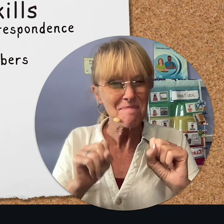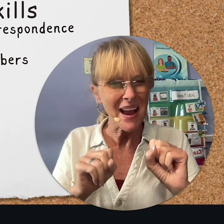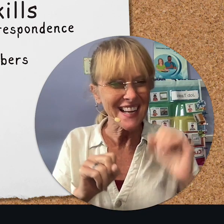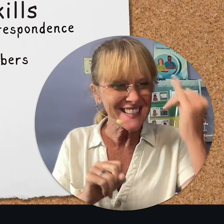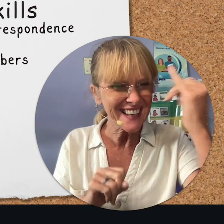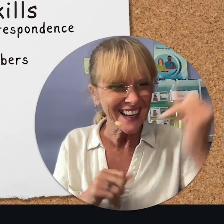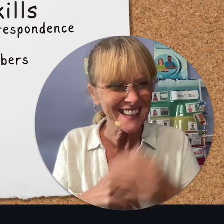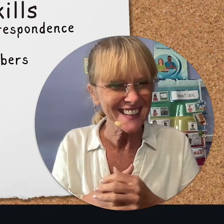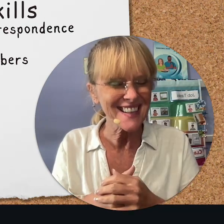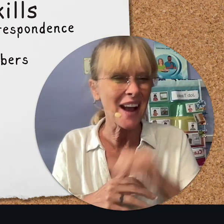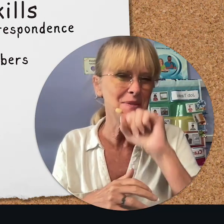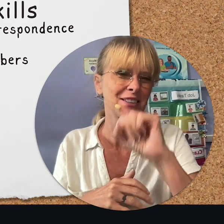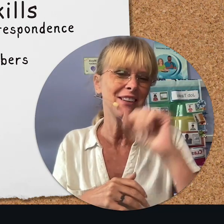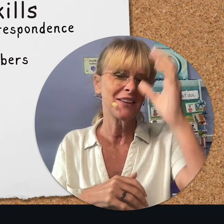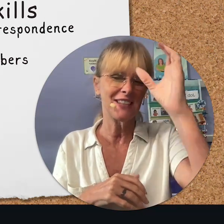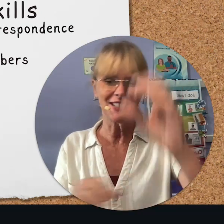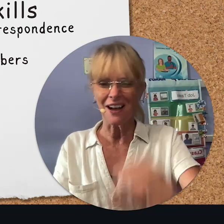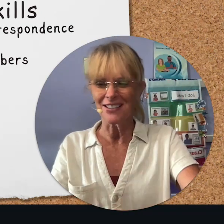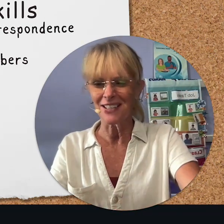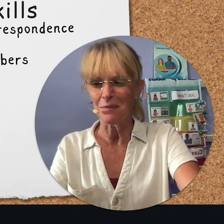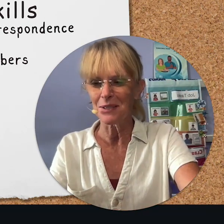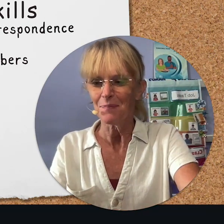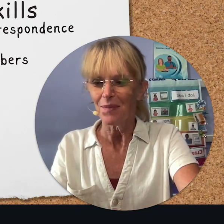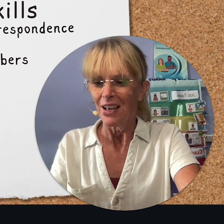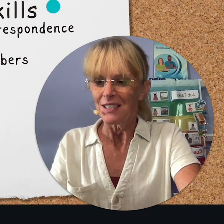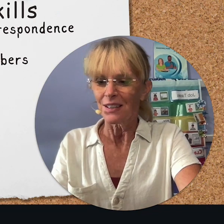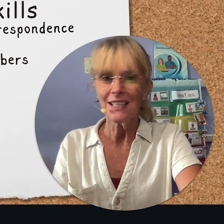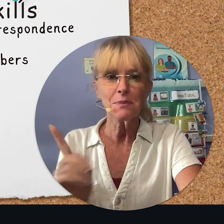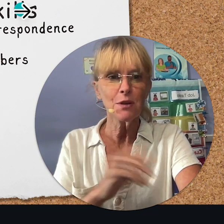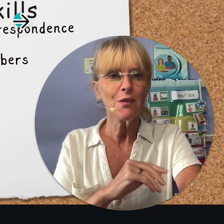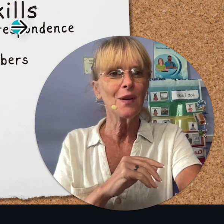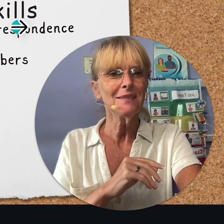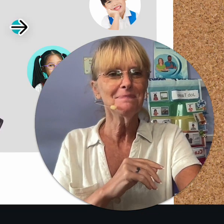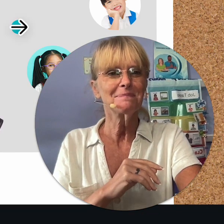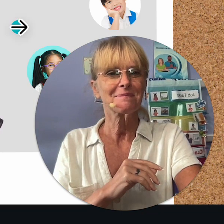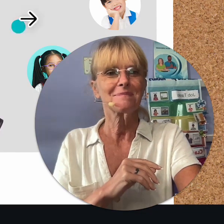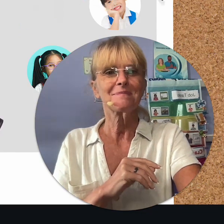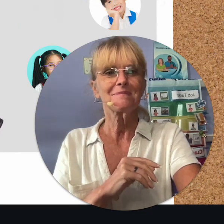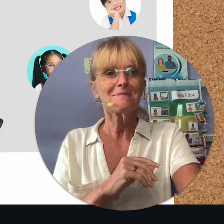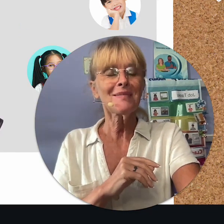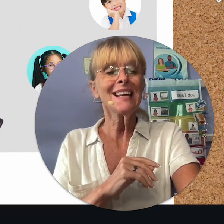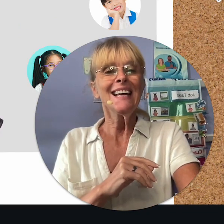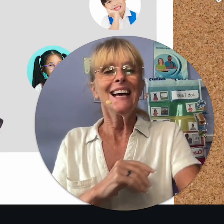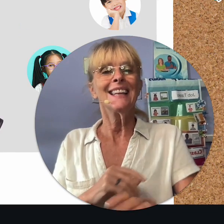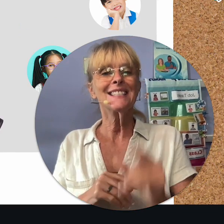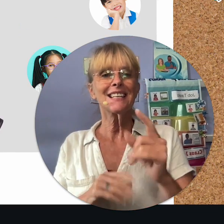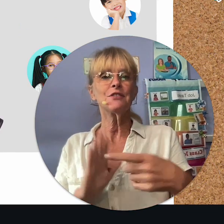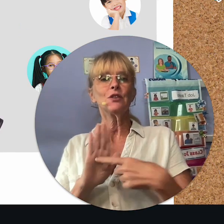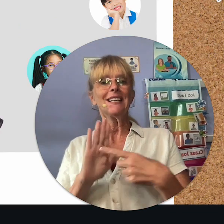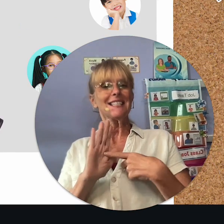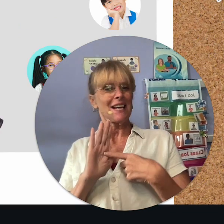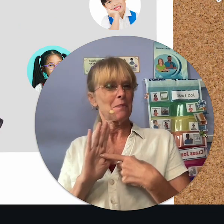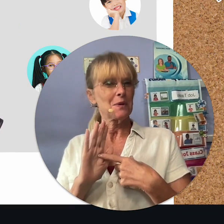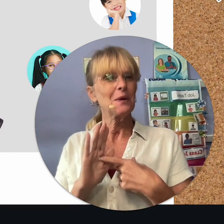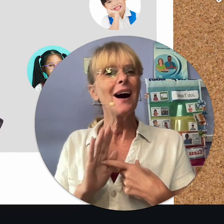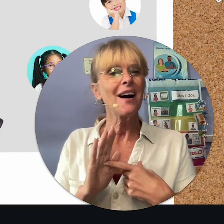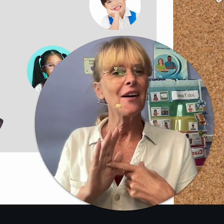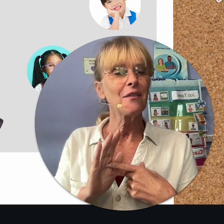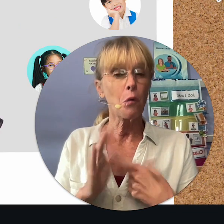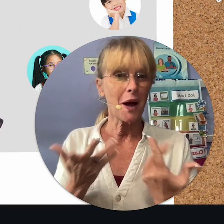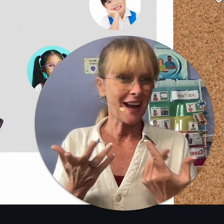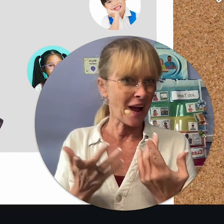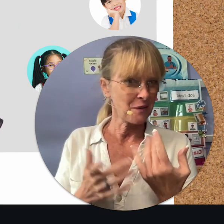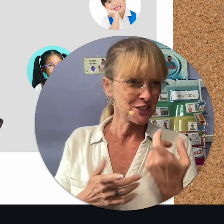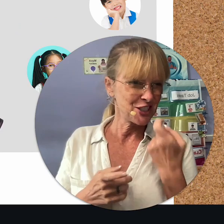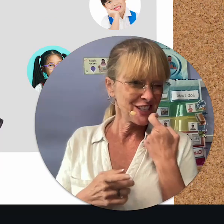that amazing ideas? I absolutely love these concepts. So let's move on. This gives you an example